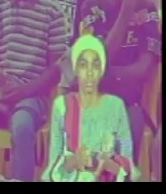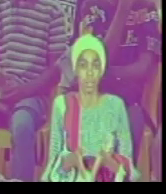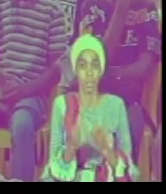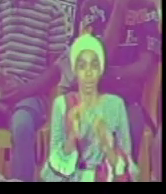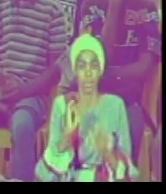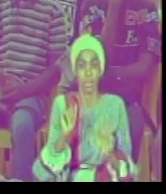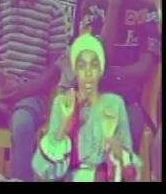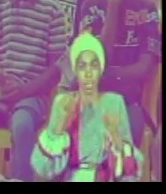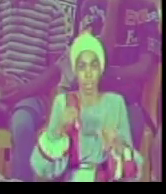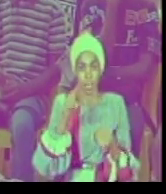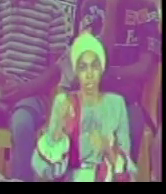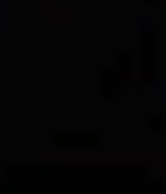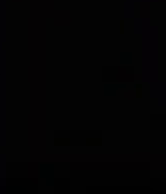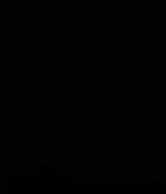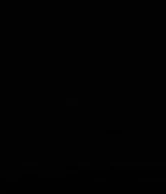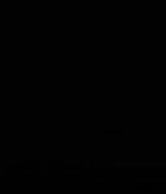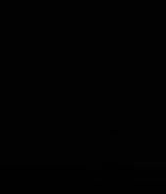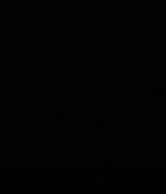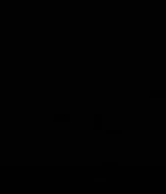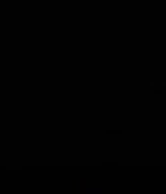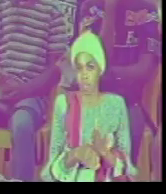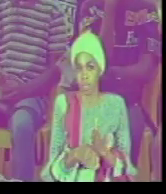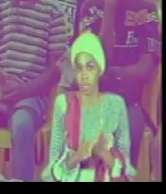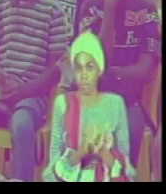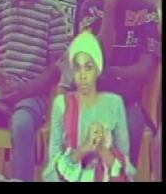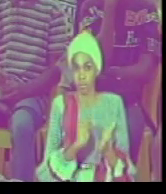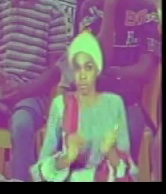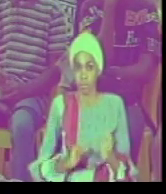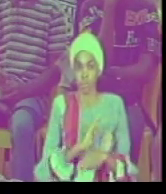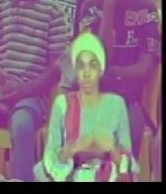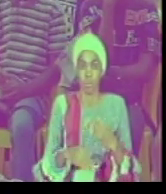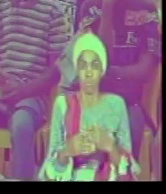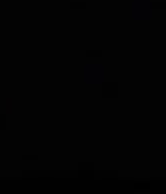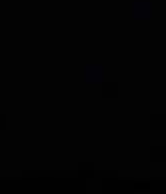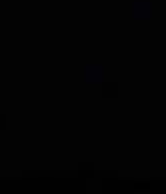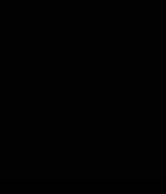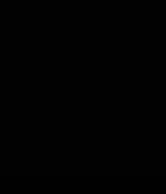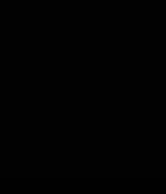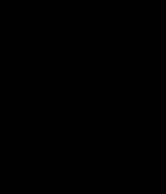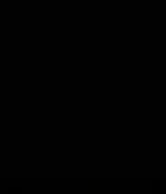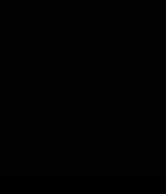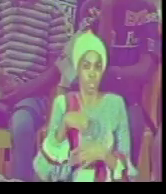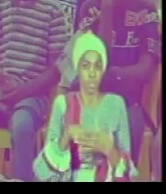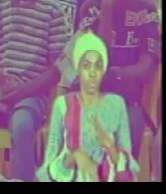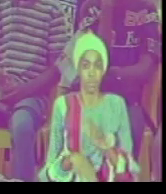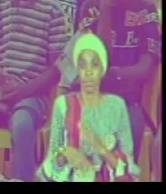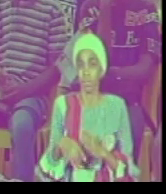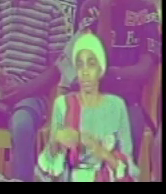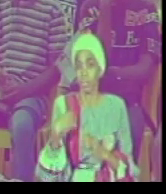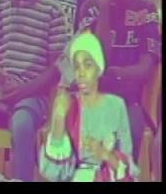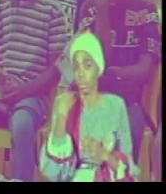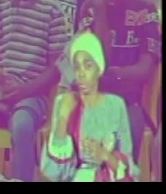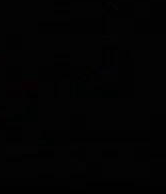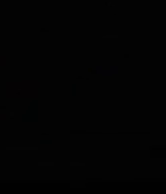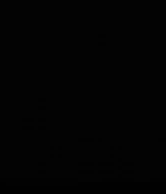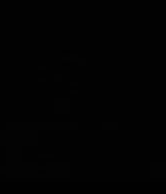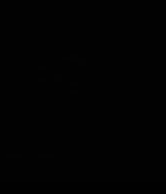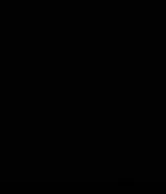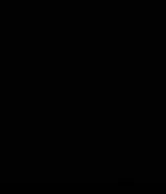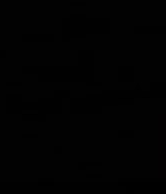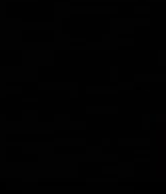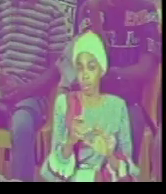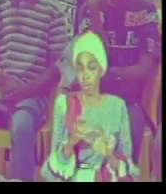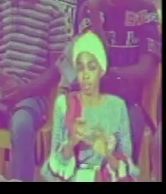people for things they've done in the past. These are the few we can take for time's sake now. Thank you.